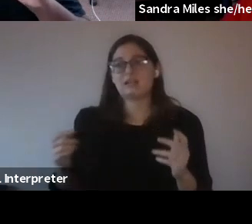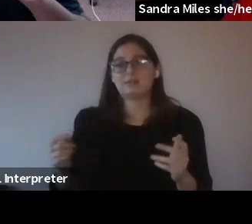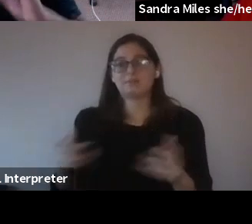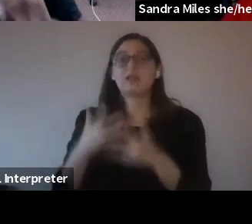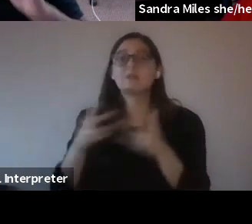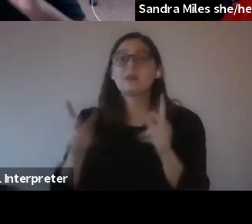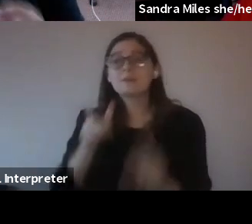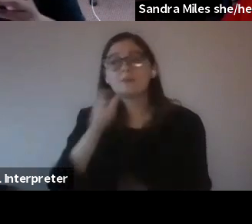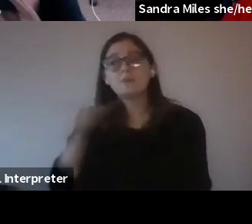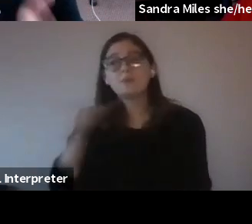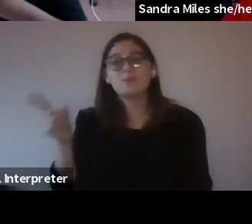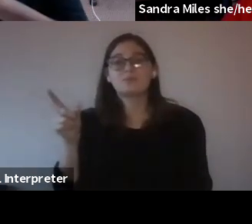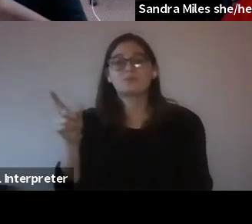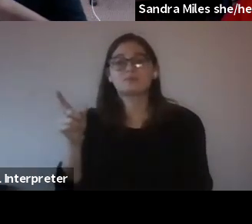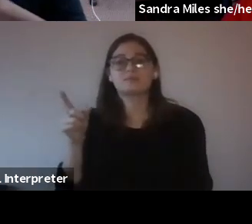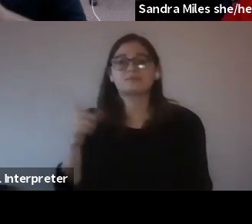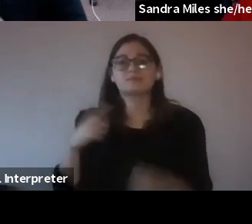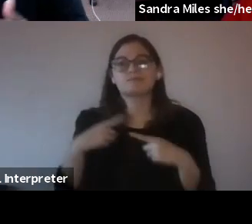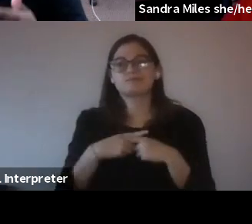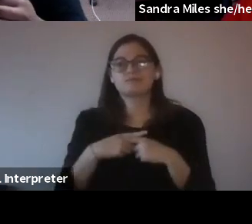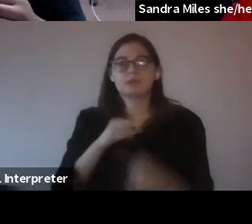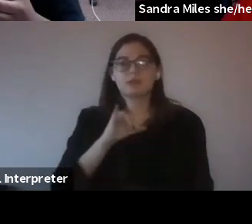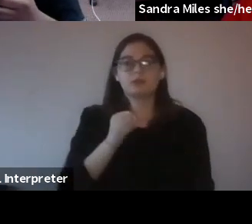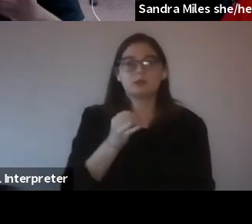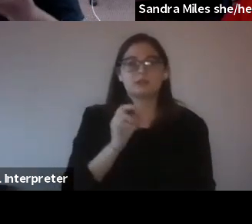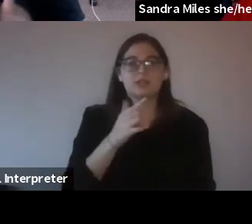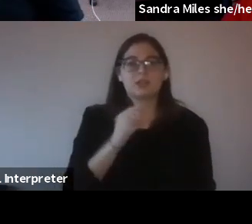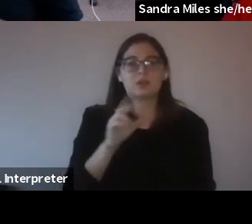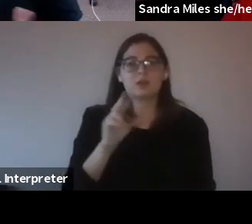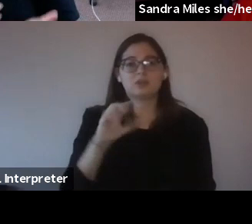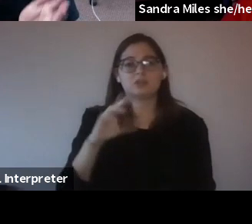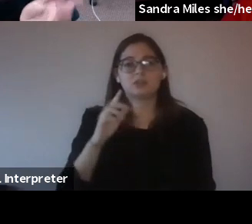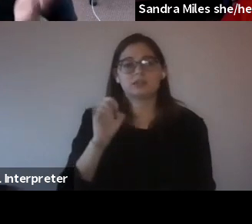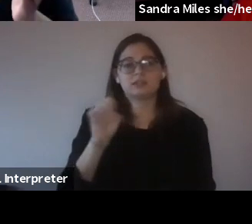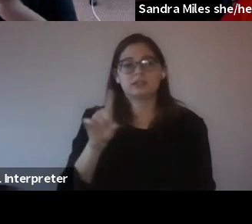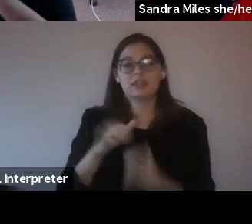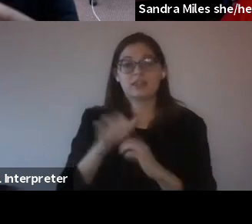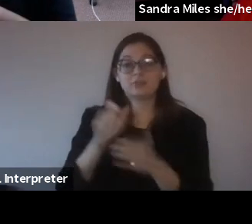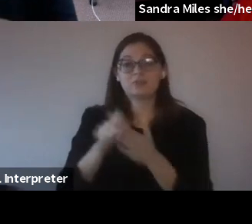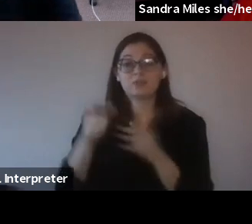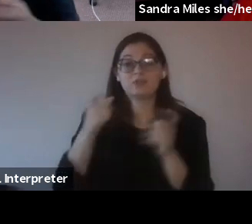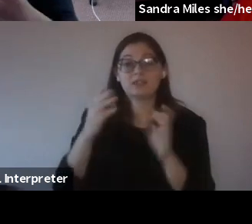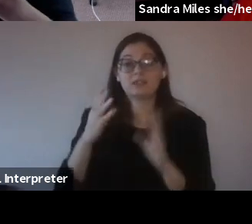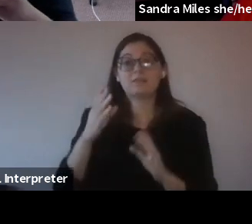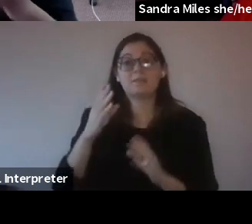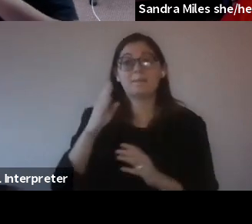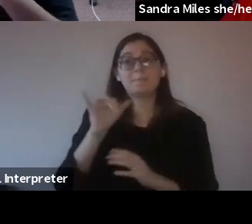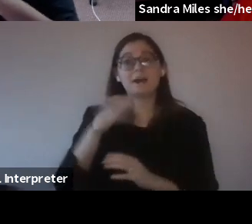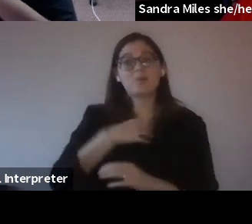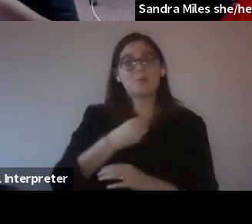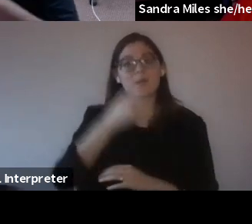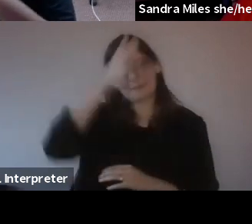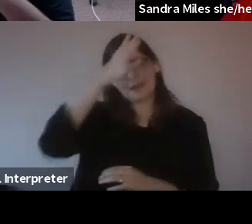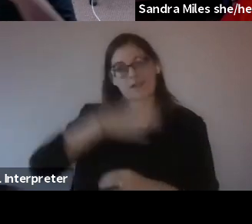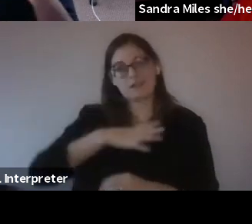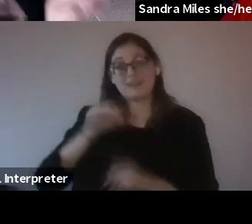who are conflicted about Django Unchained and how that was written and directed by a white man, and which that director